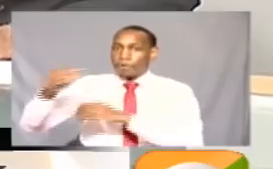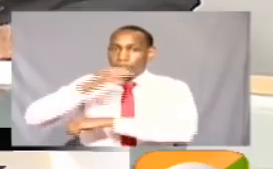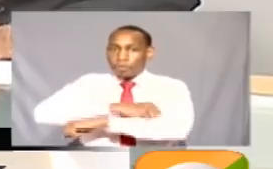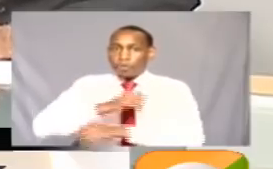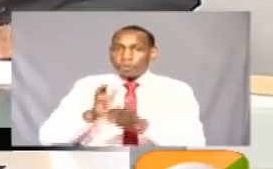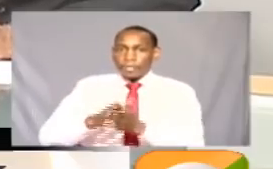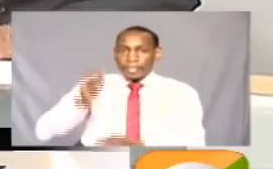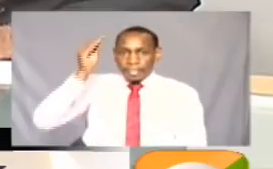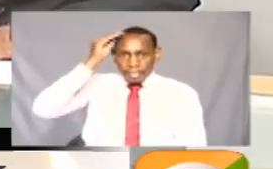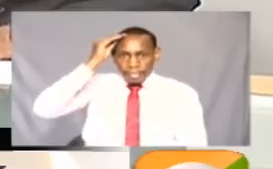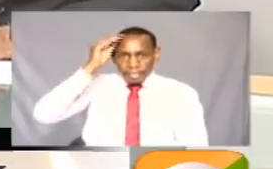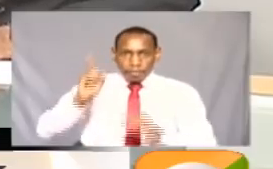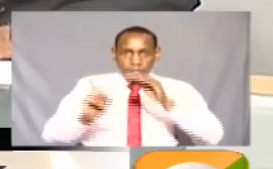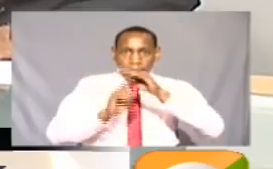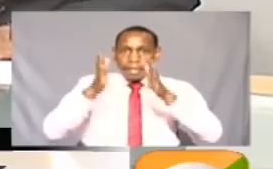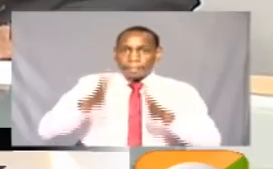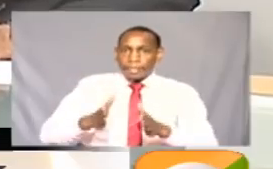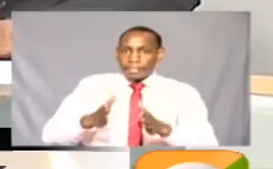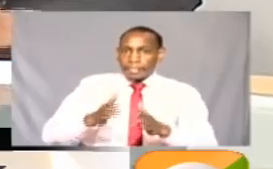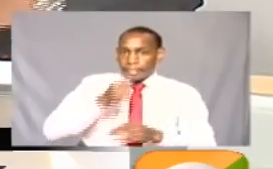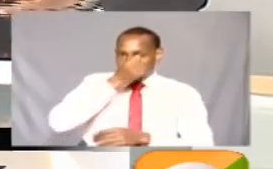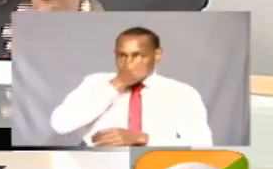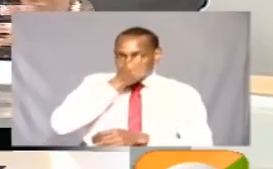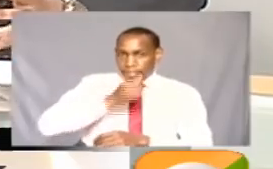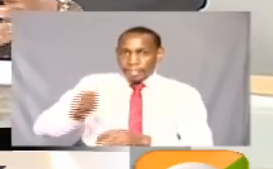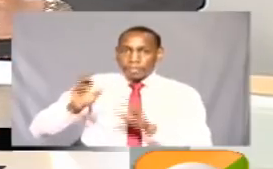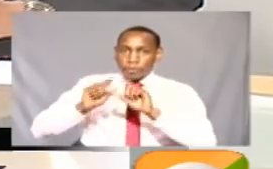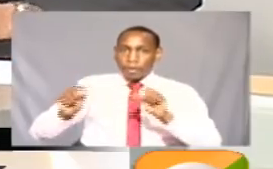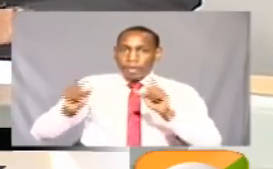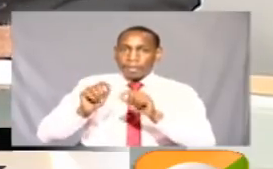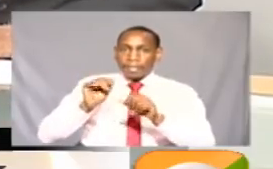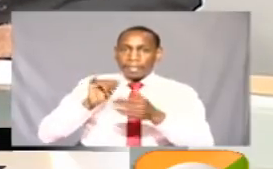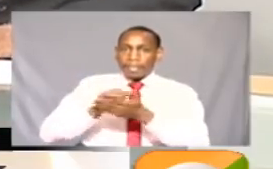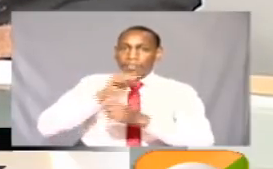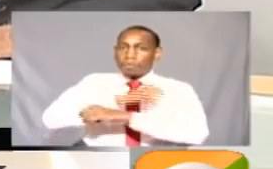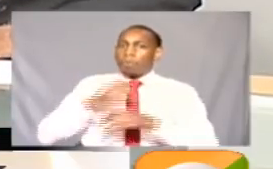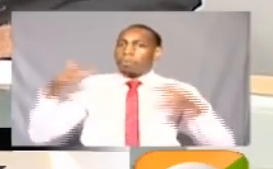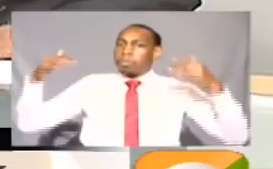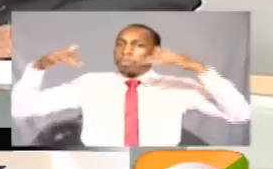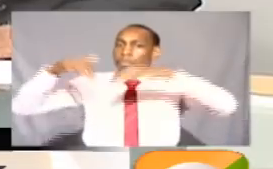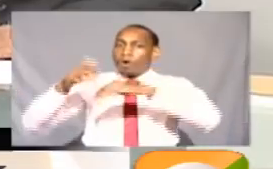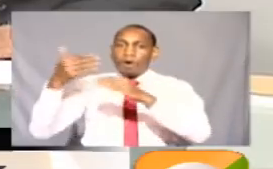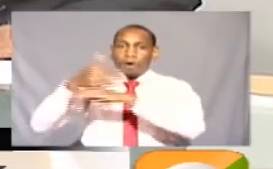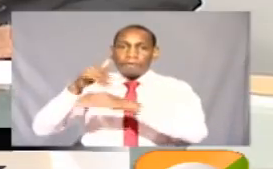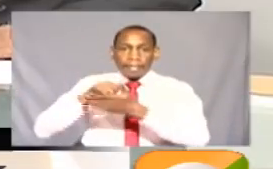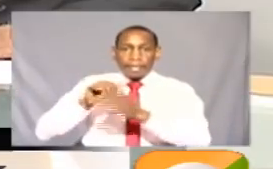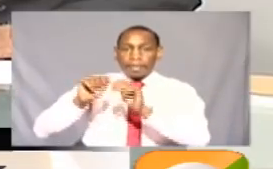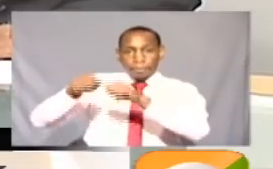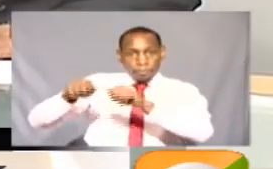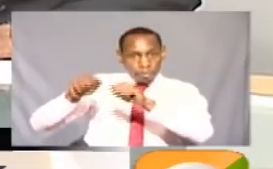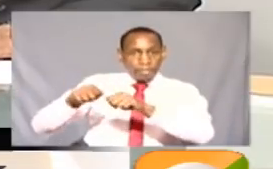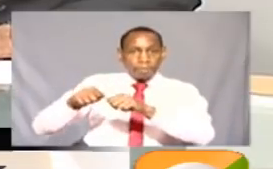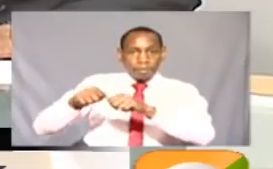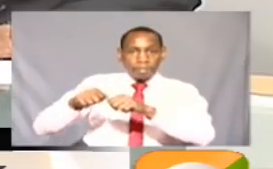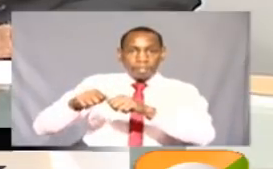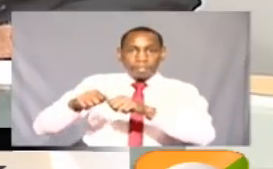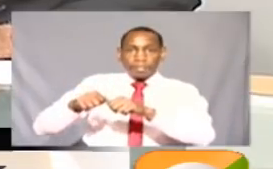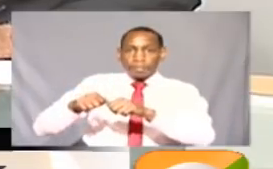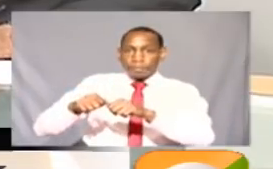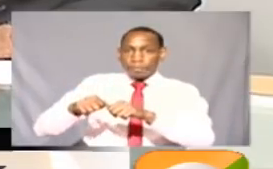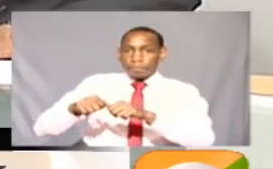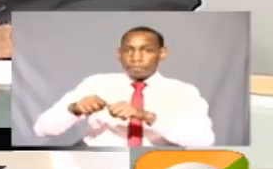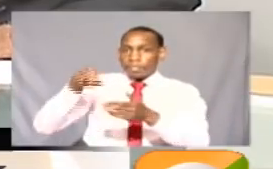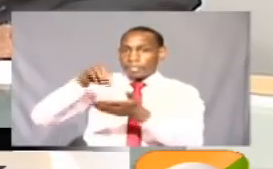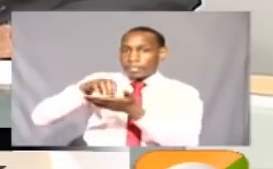Education CS George Magoha rubbishing claims of overcrowding in the school, which had been cited as a catalyst to the fatalities recorded in